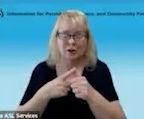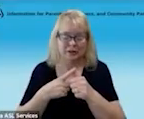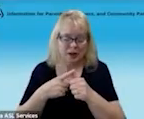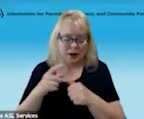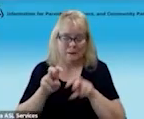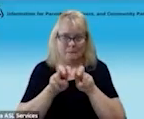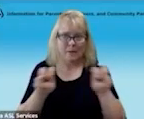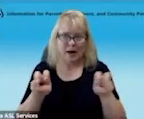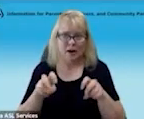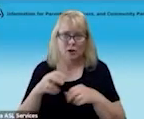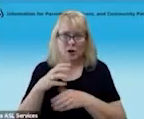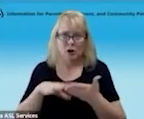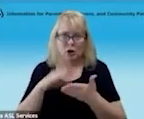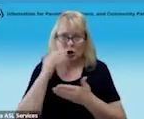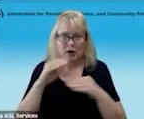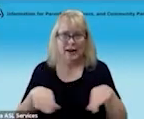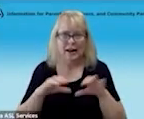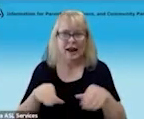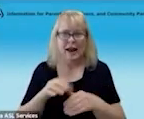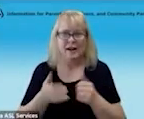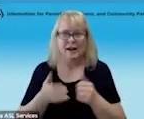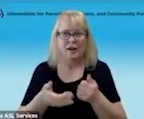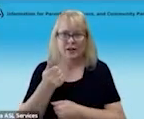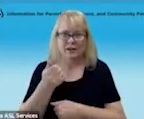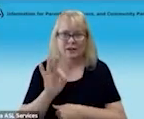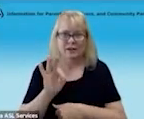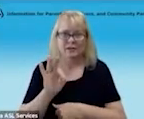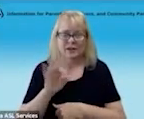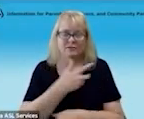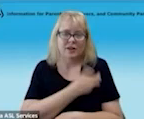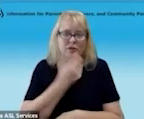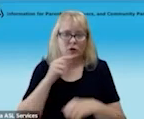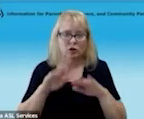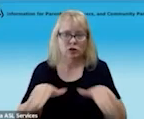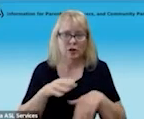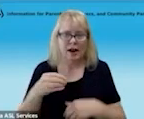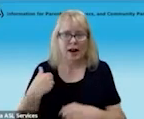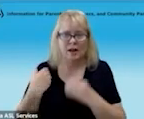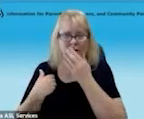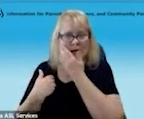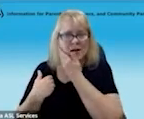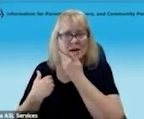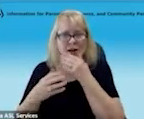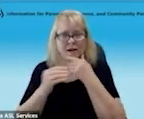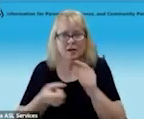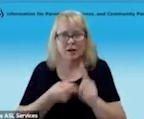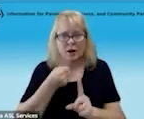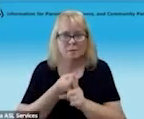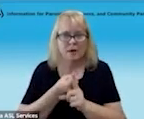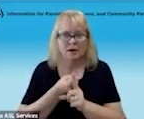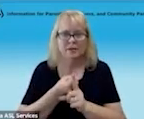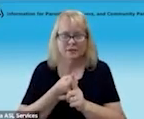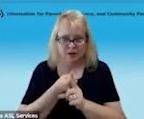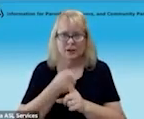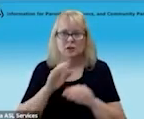Thank you, Ms. Moore. Our first panel, Be a Superhero,